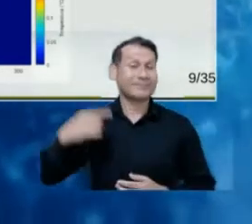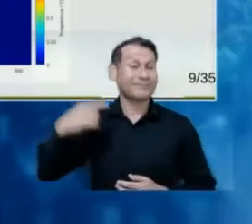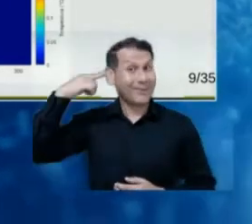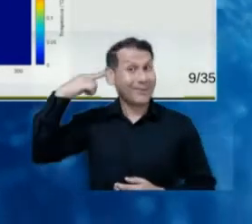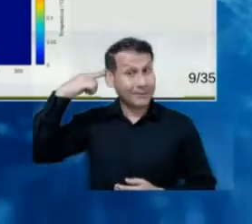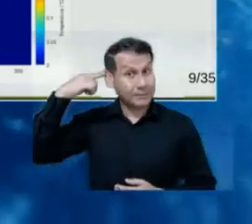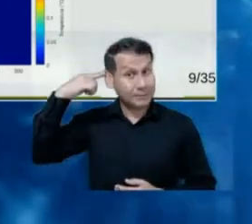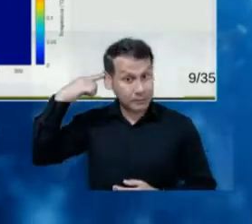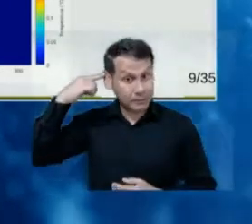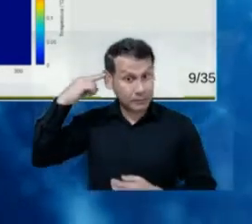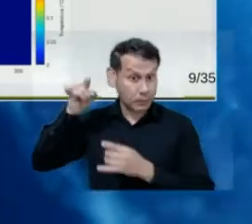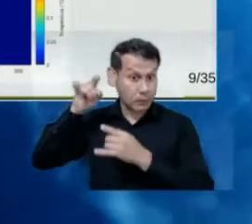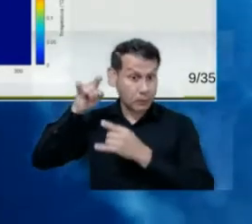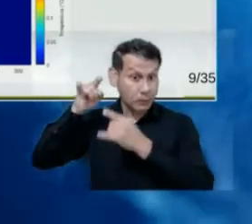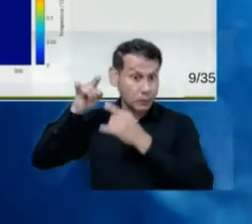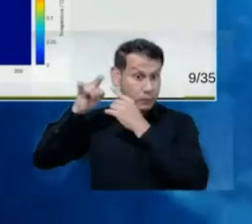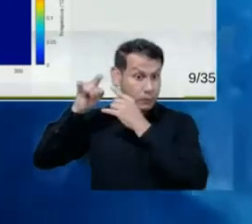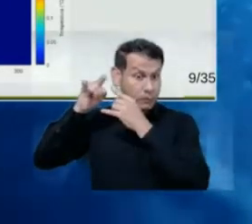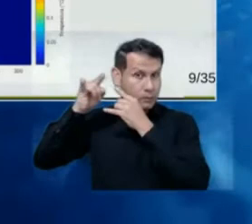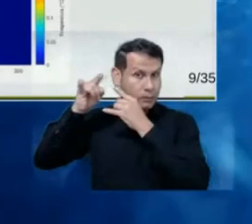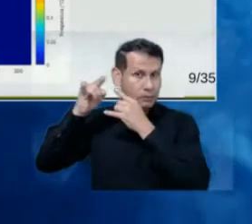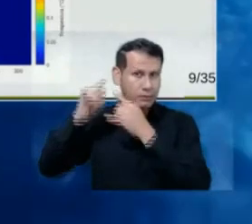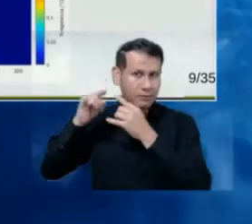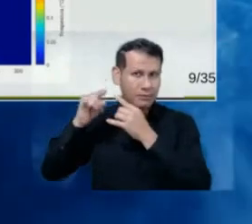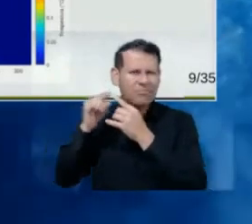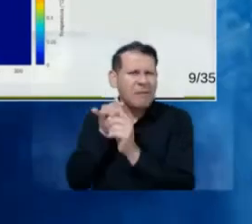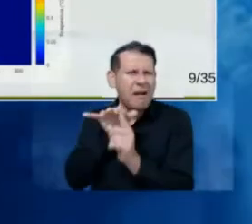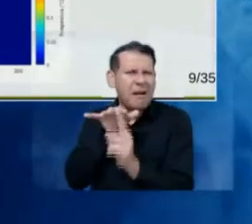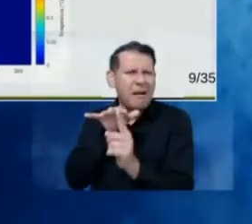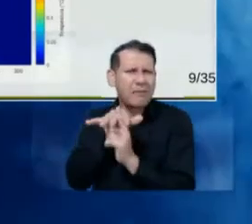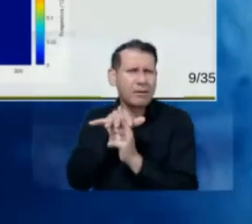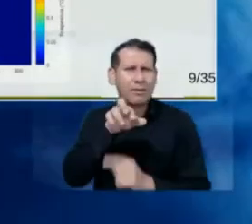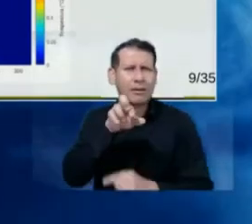actually includes some effects like percussion.